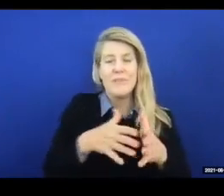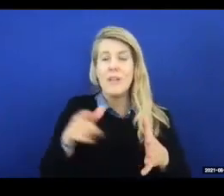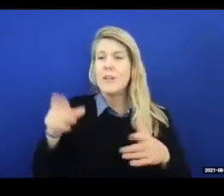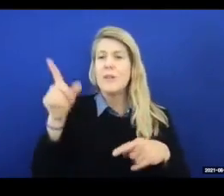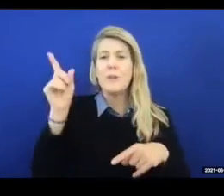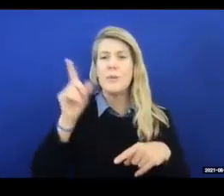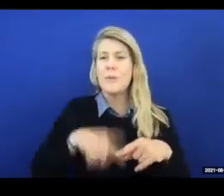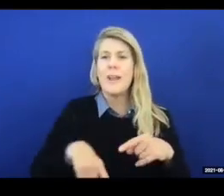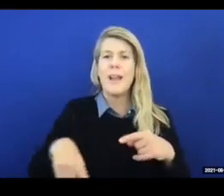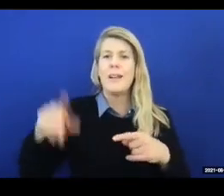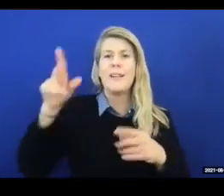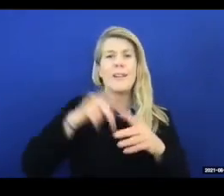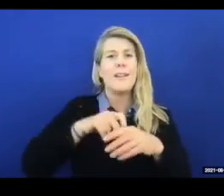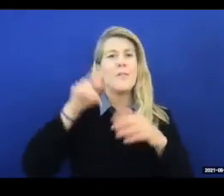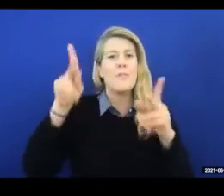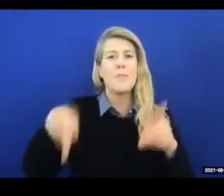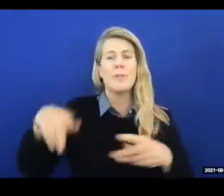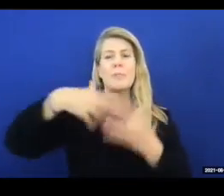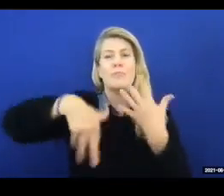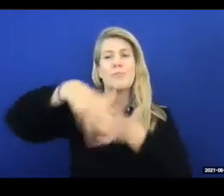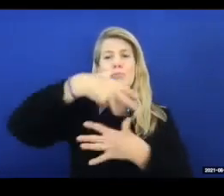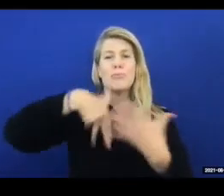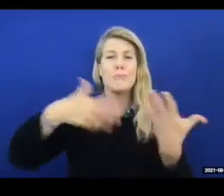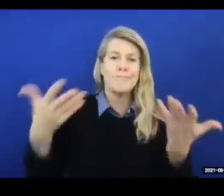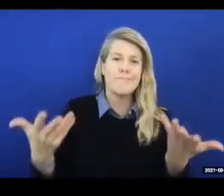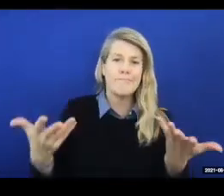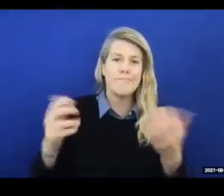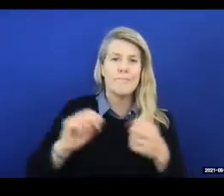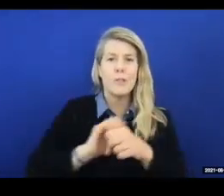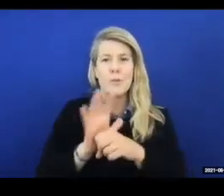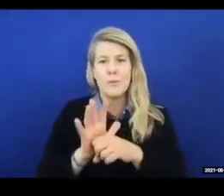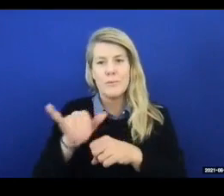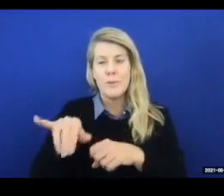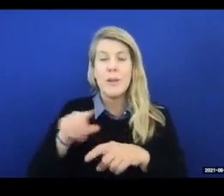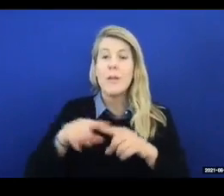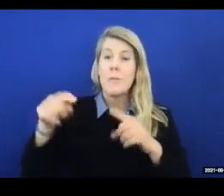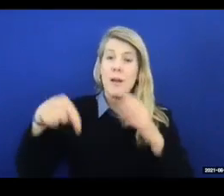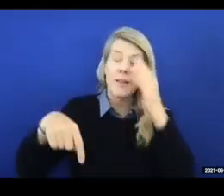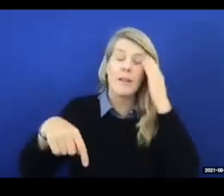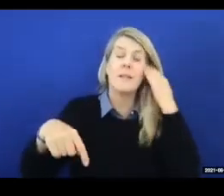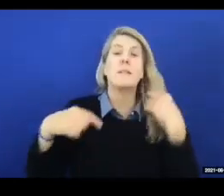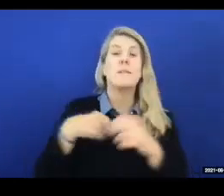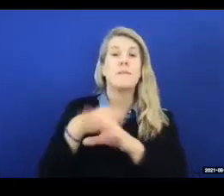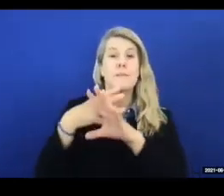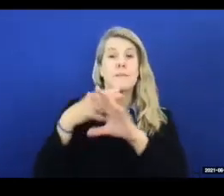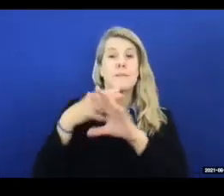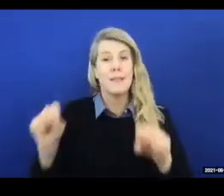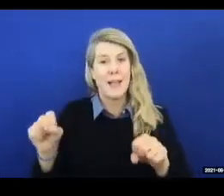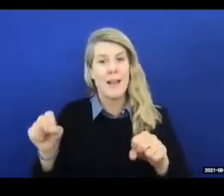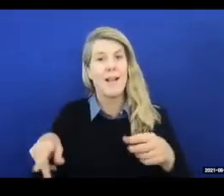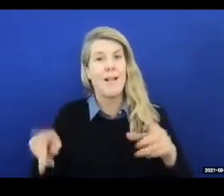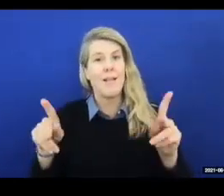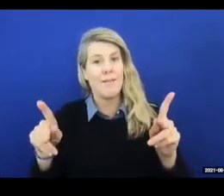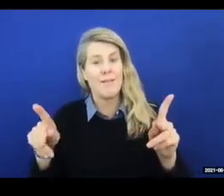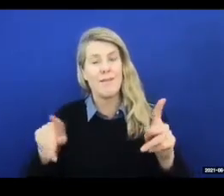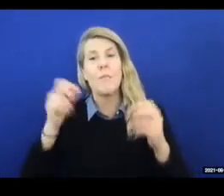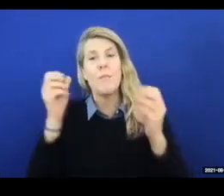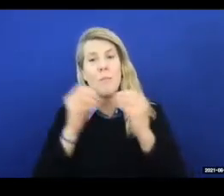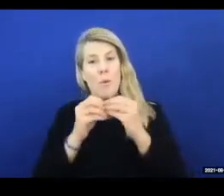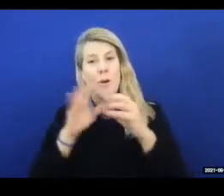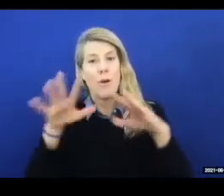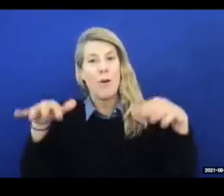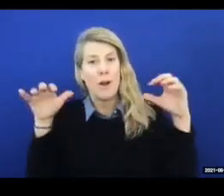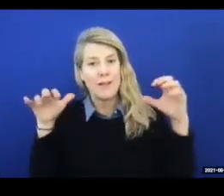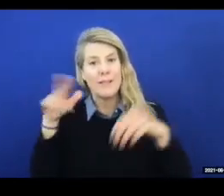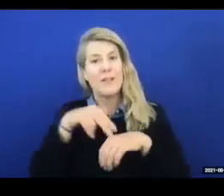can't revel in the festivities in person, this virtual ceremony allows for a wider audience, both nationally